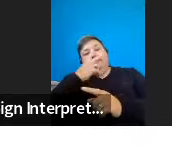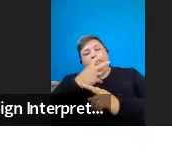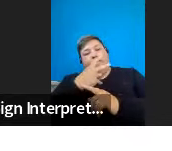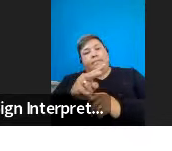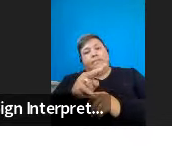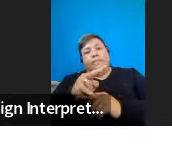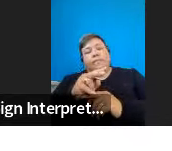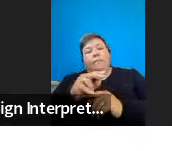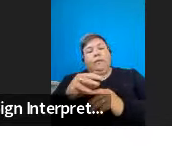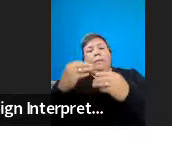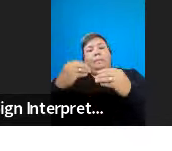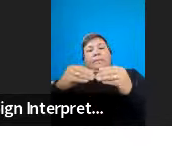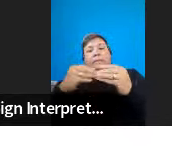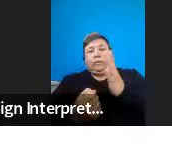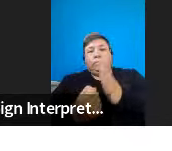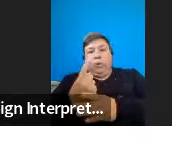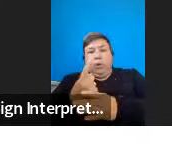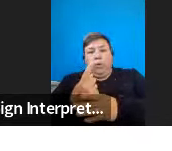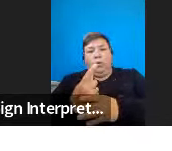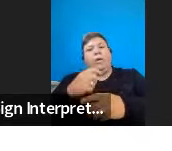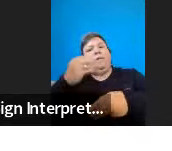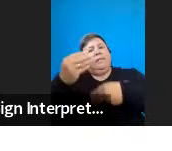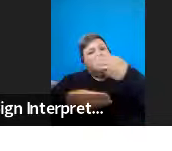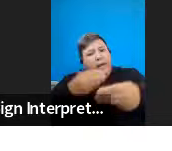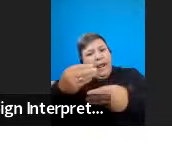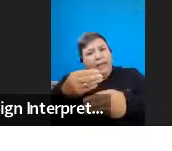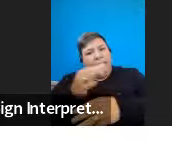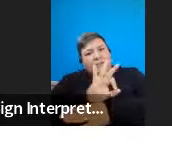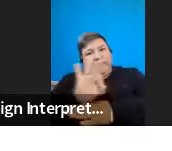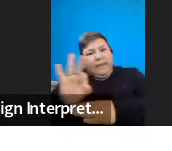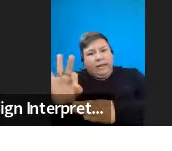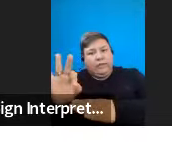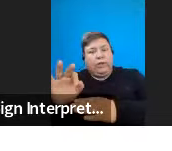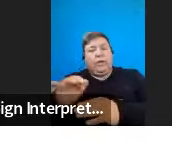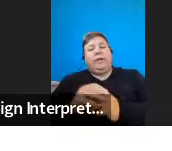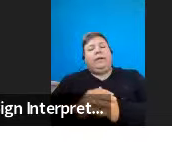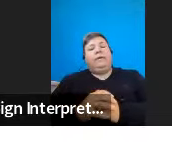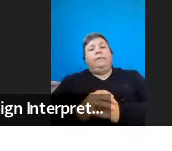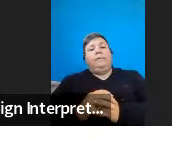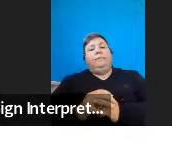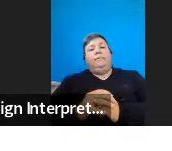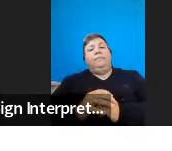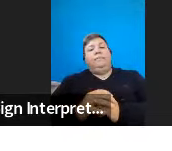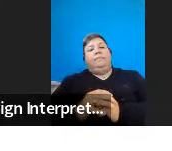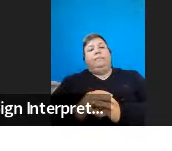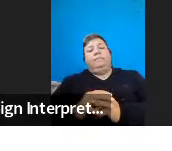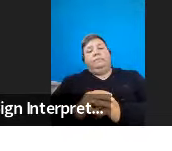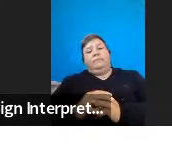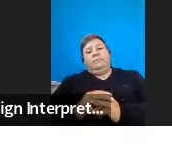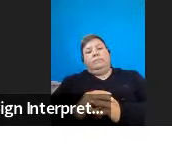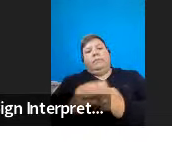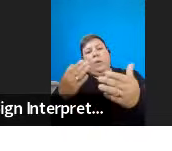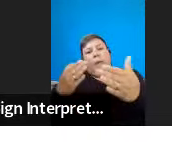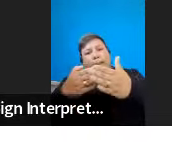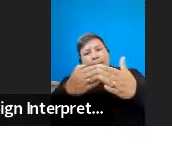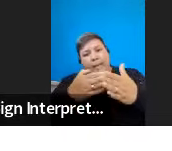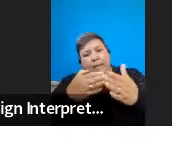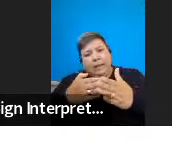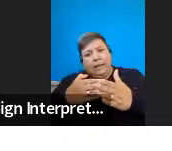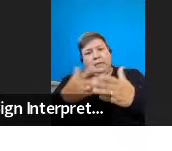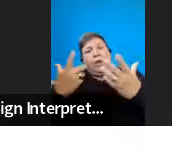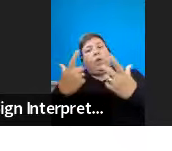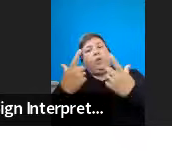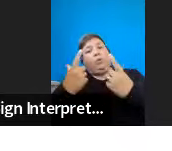business growth, we look at trade facilitation, and we look at how then do we eliminate the barriers to enter into this